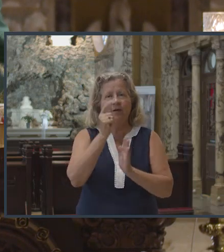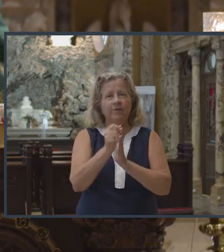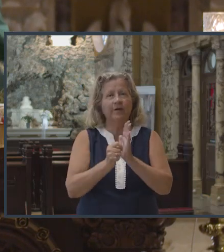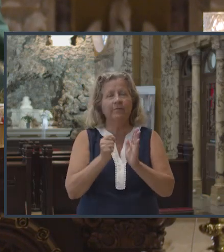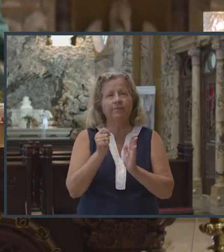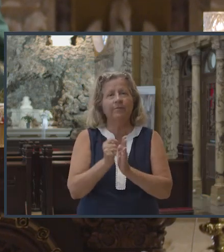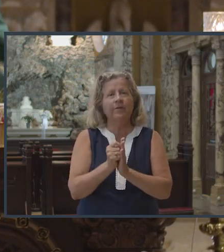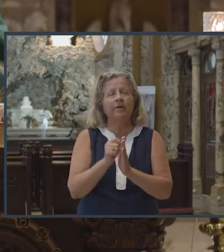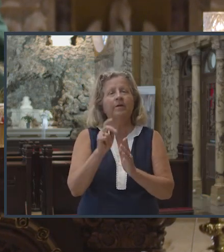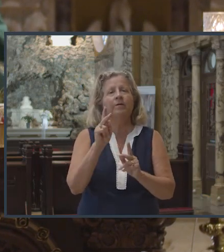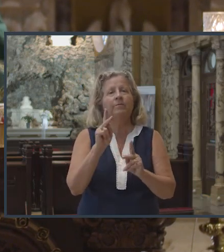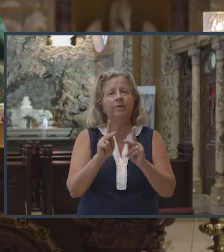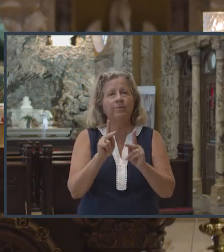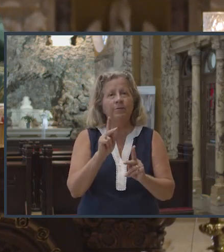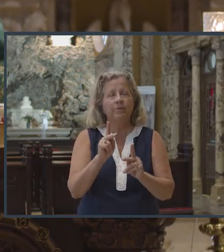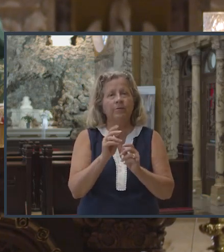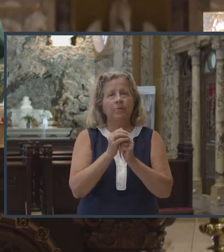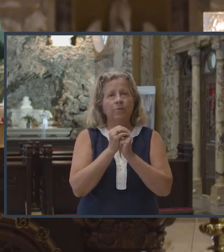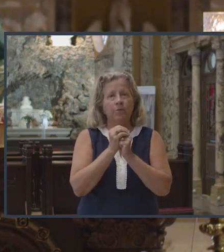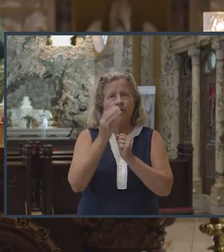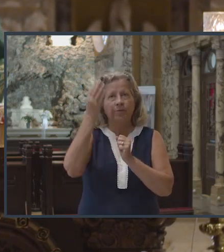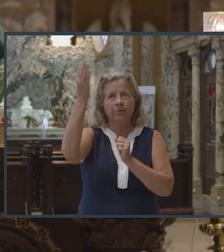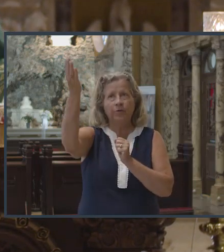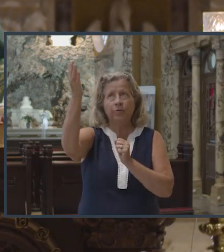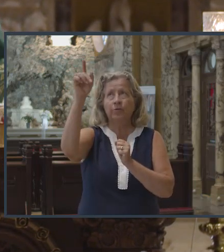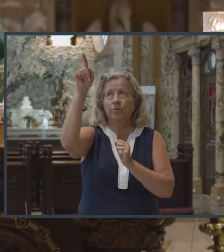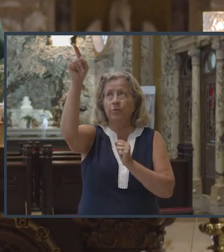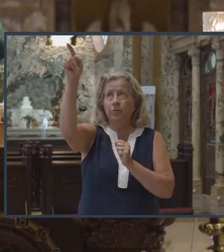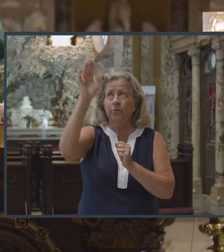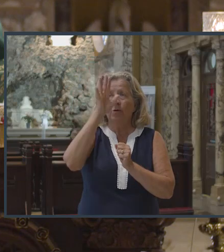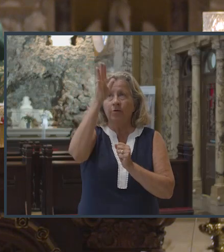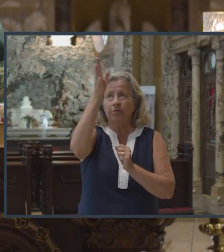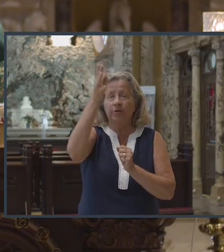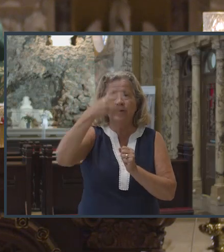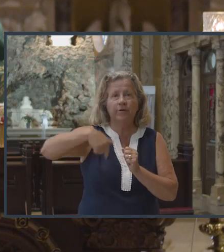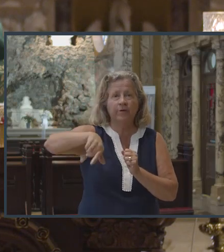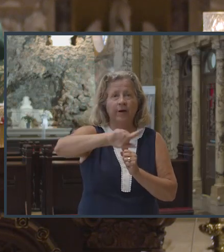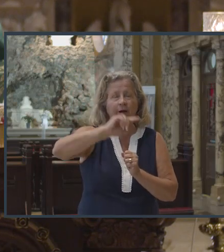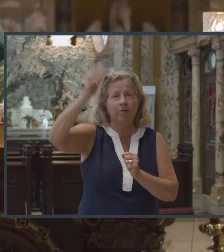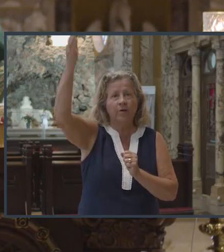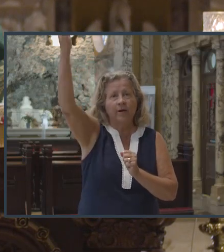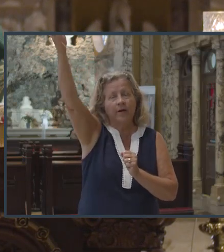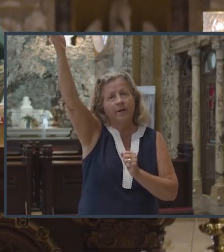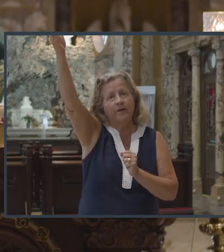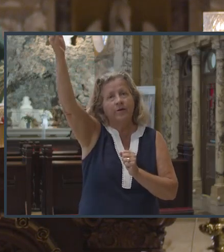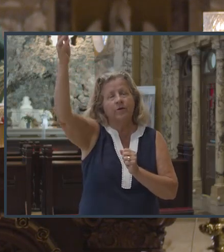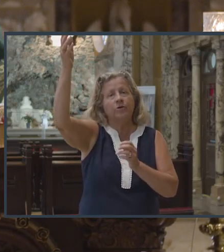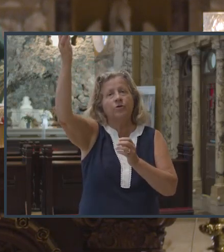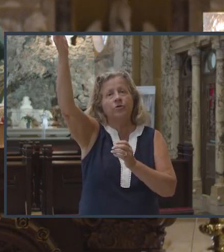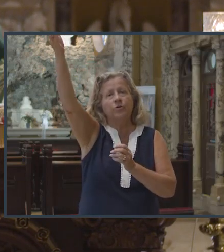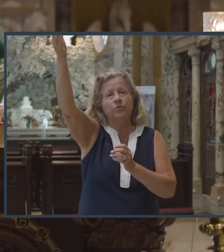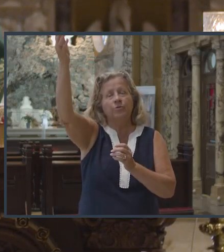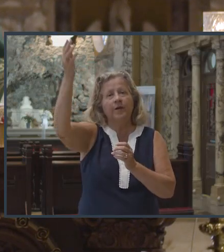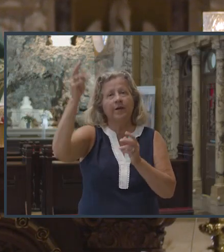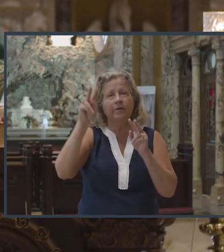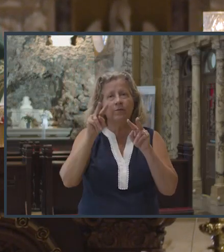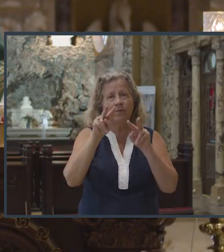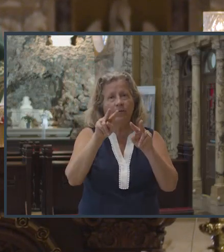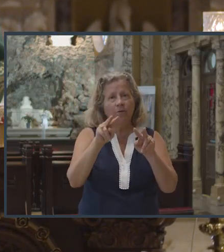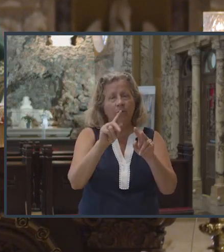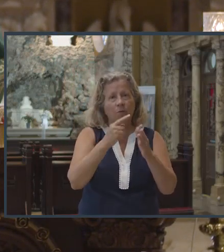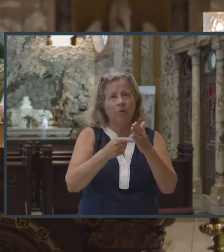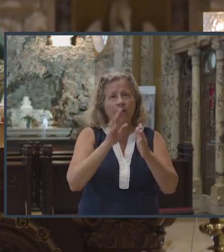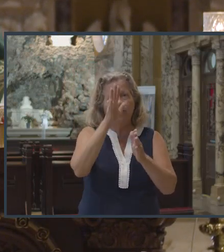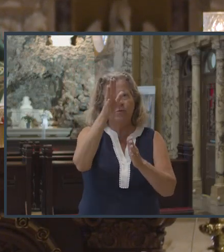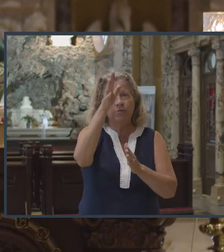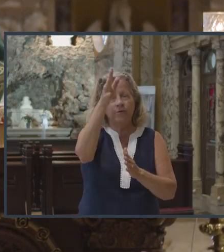glory in you as their creator and guide, you may restore what you have created and keep